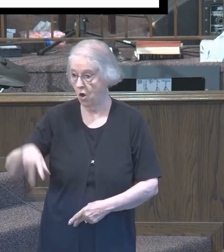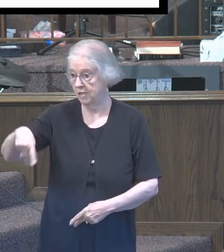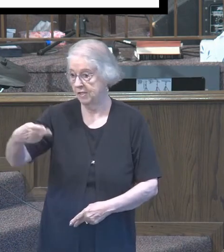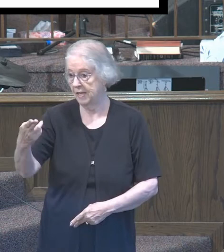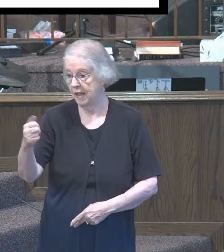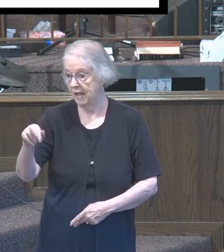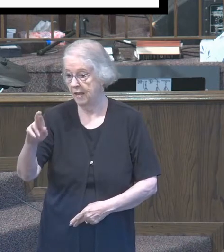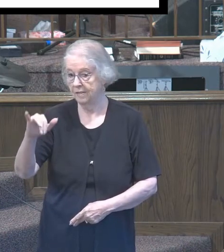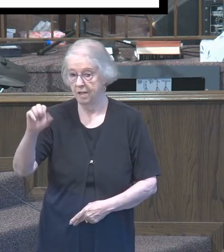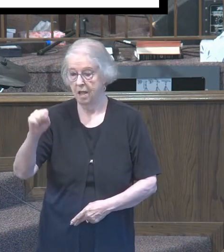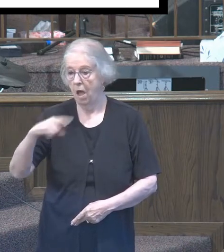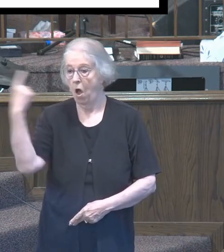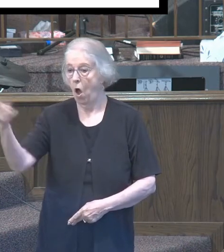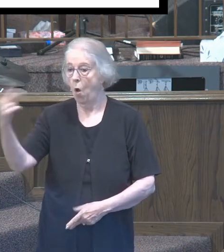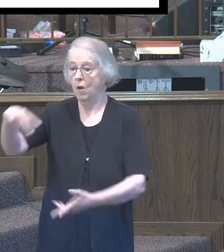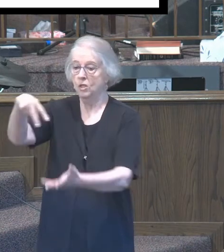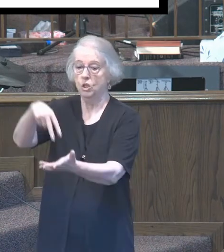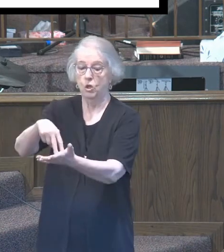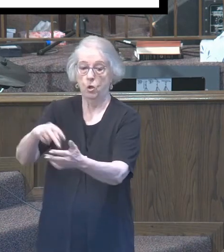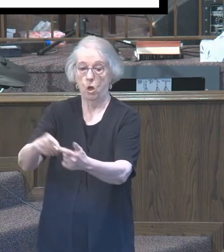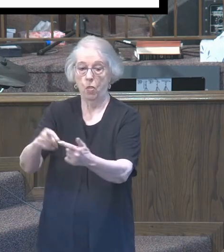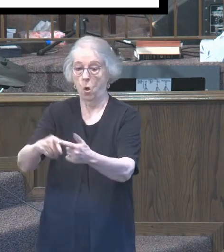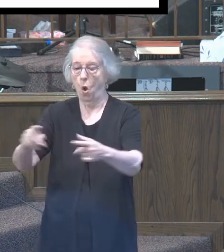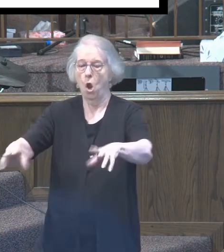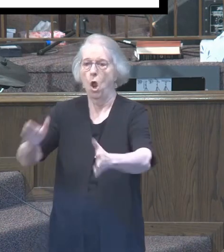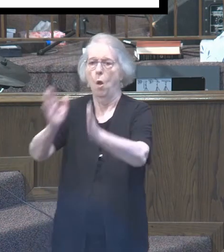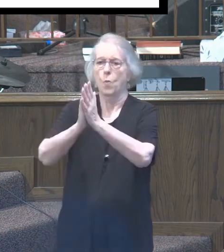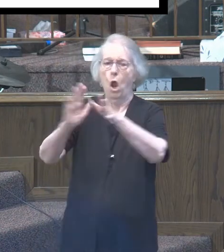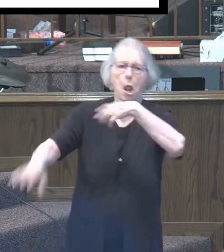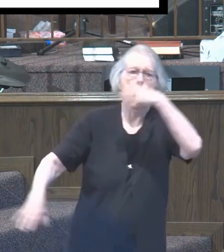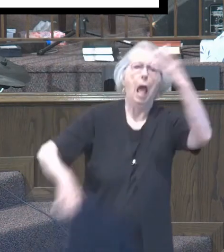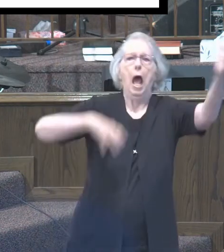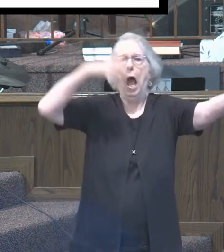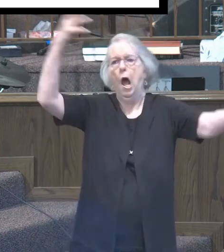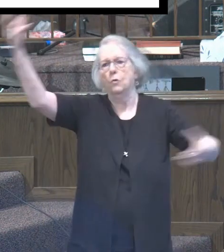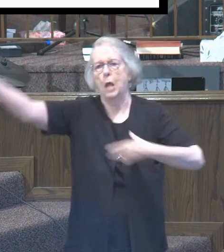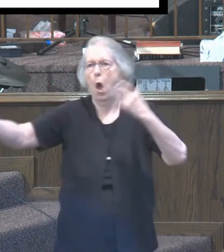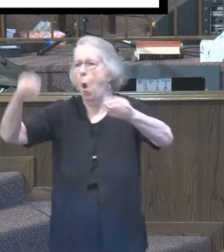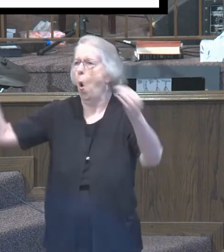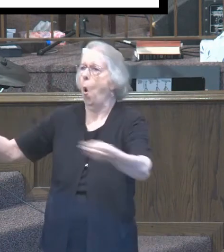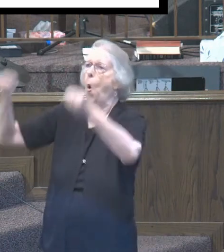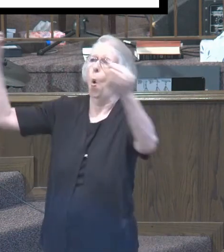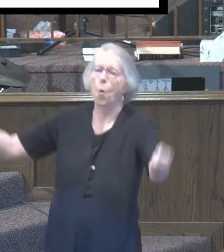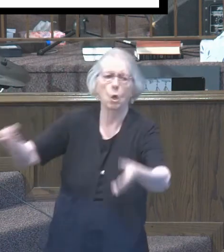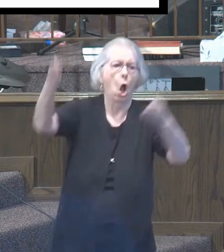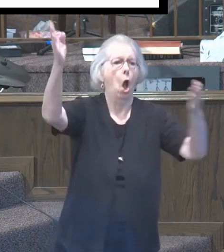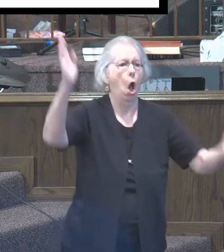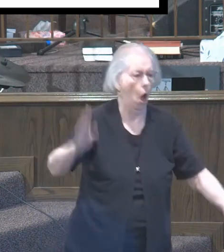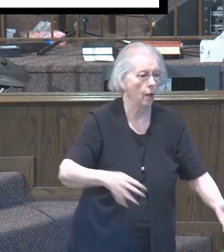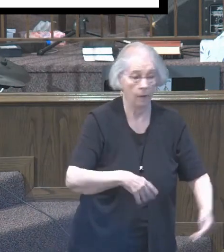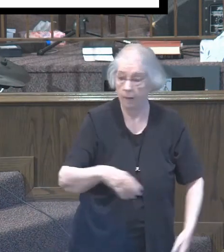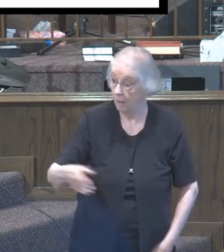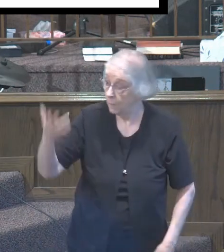from God. Don't fall for that nonsense. This is your Father you're dealing with, and He knows better than